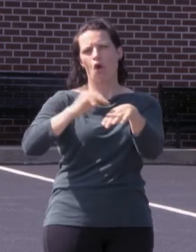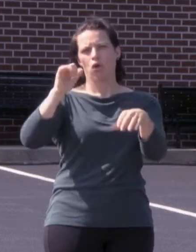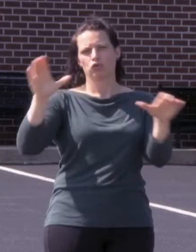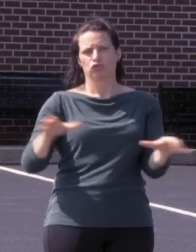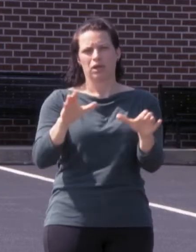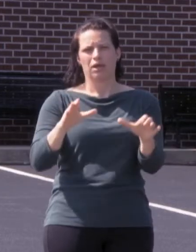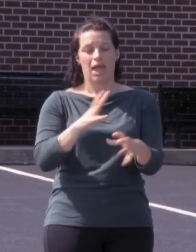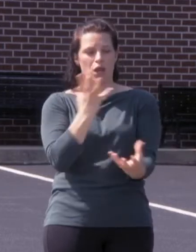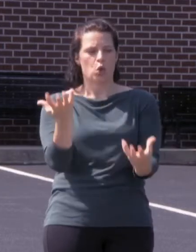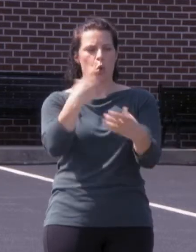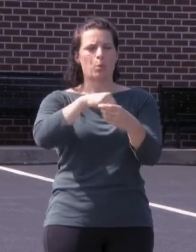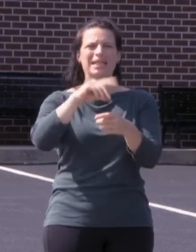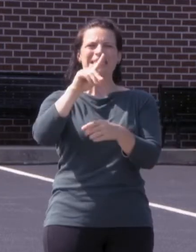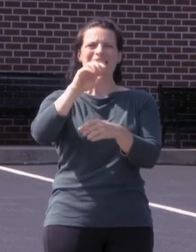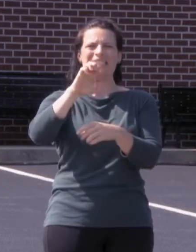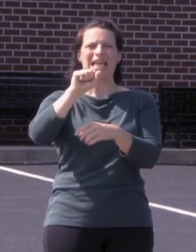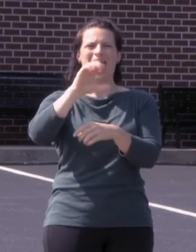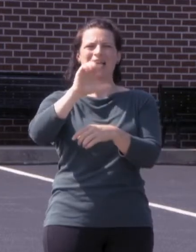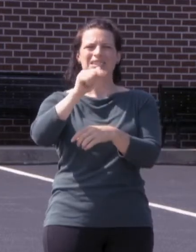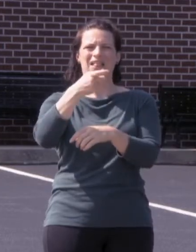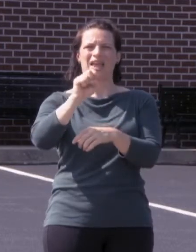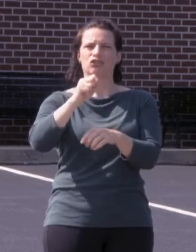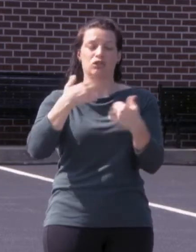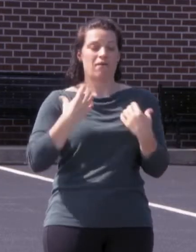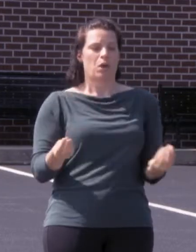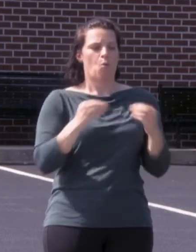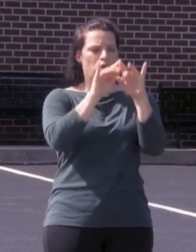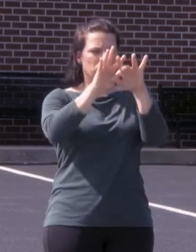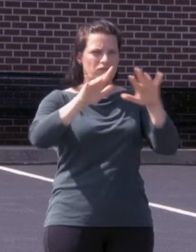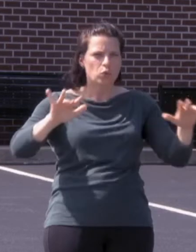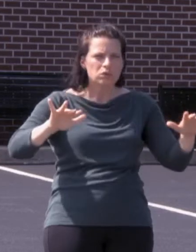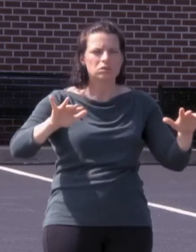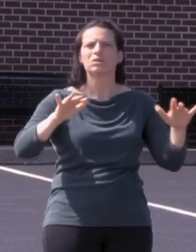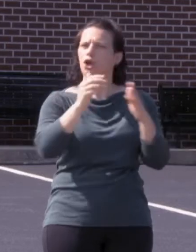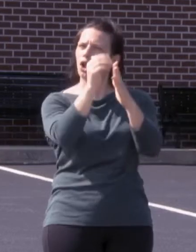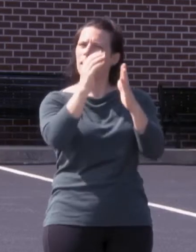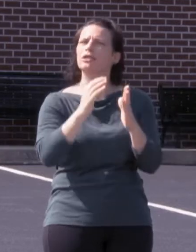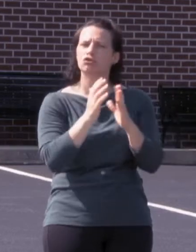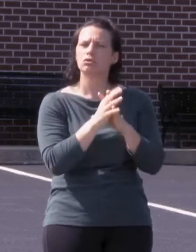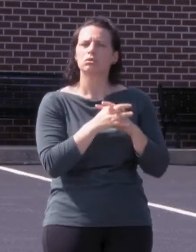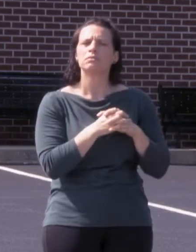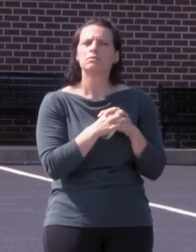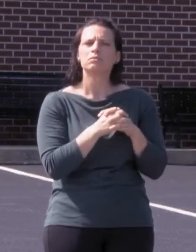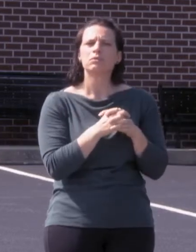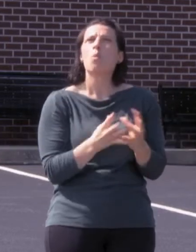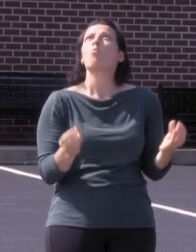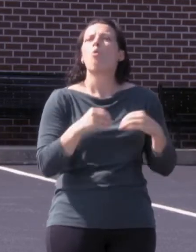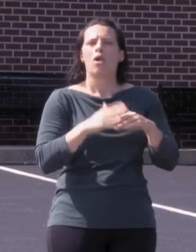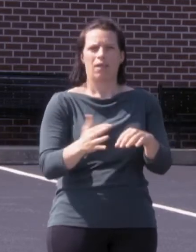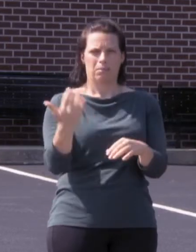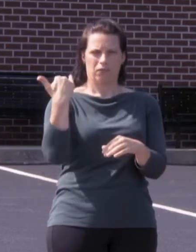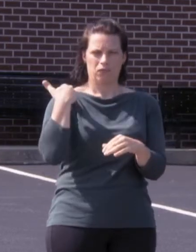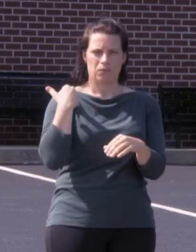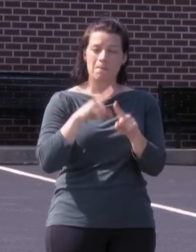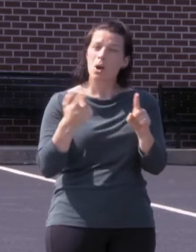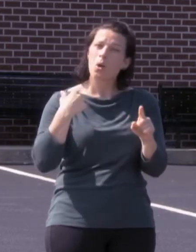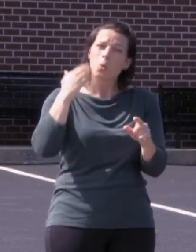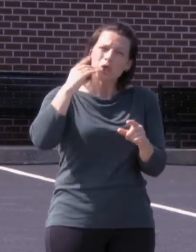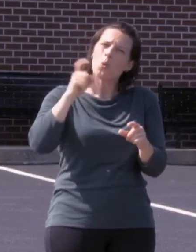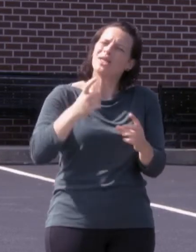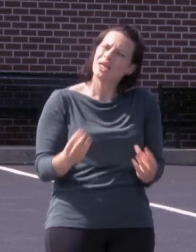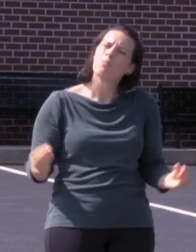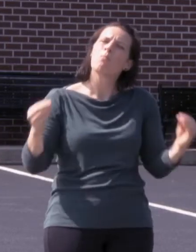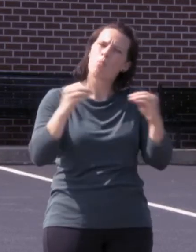incorporating de-escalation to having more diversity in our agent leadership more than ever before. But we know we need to take